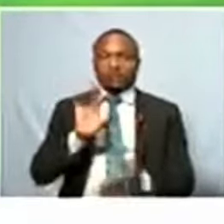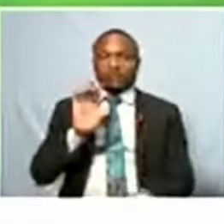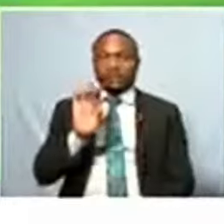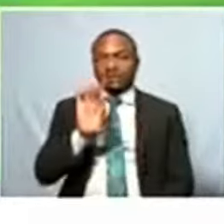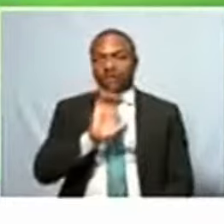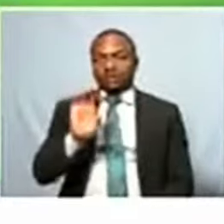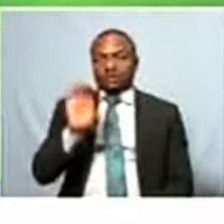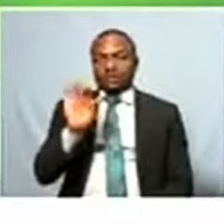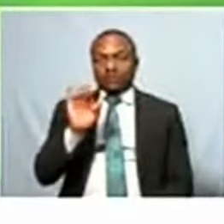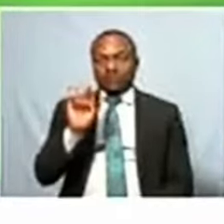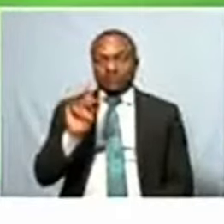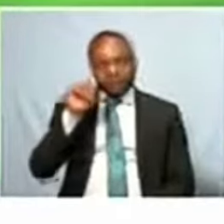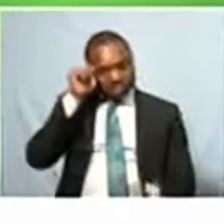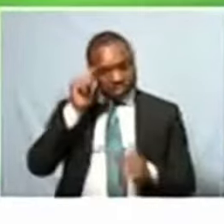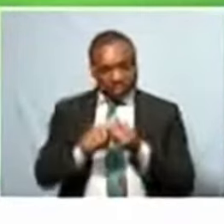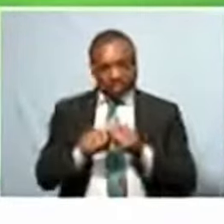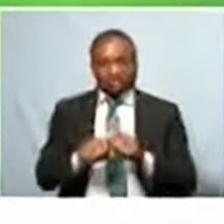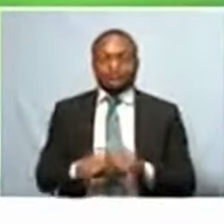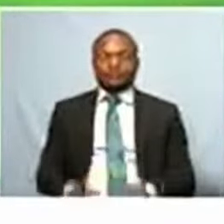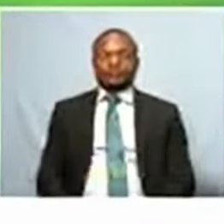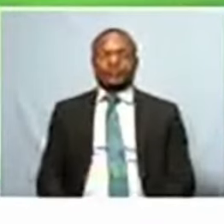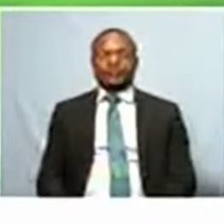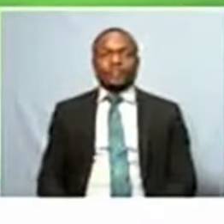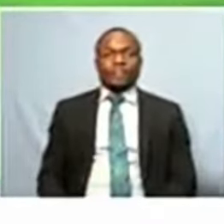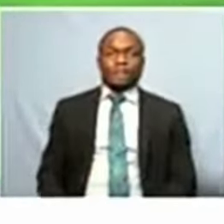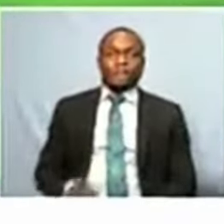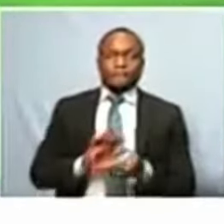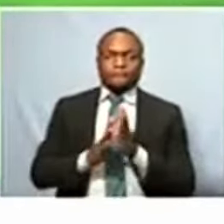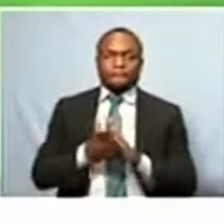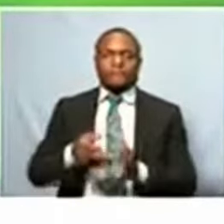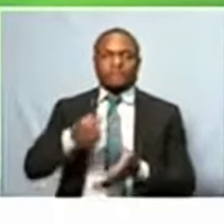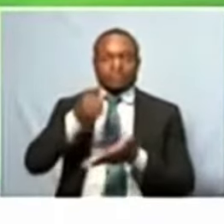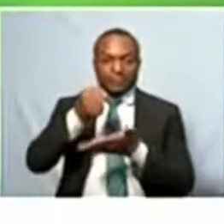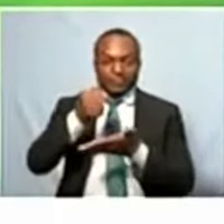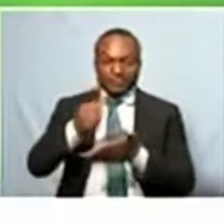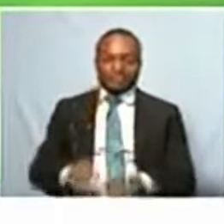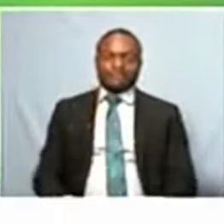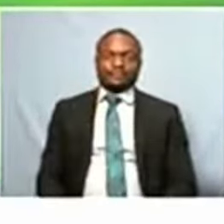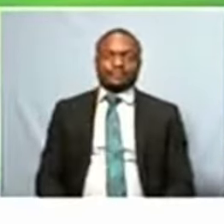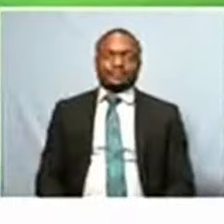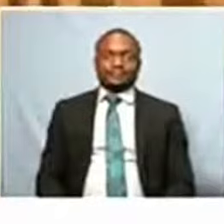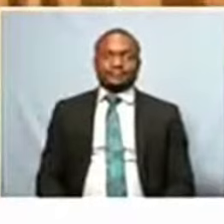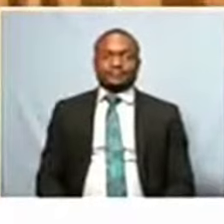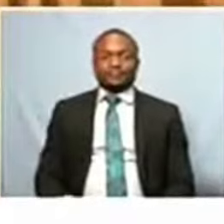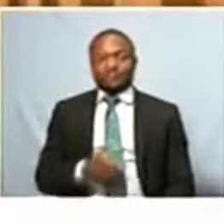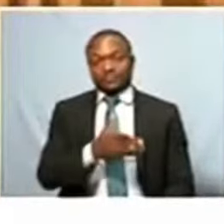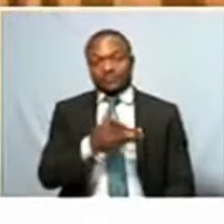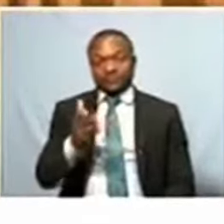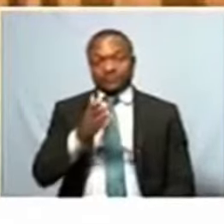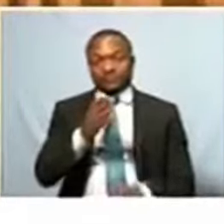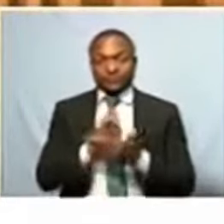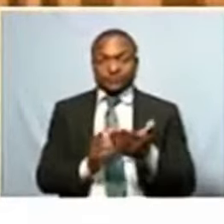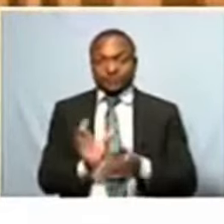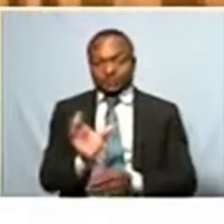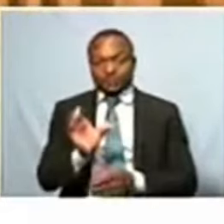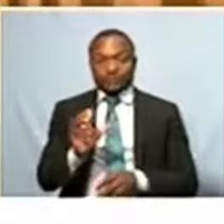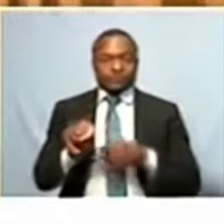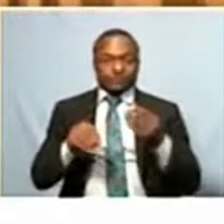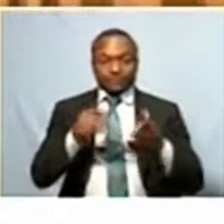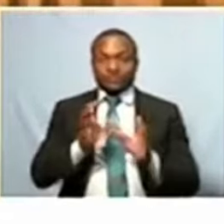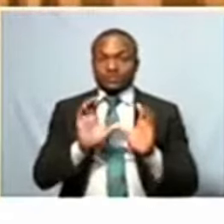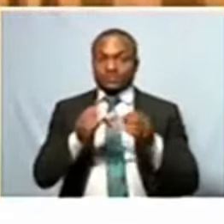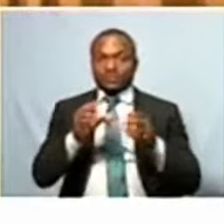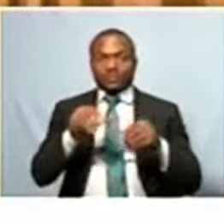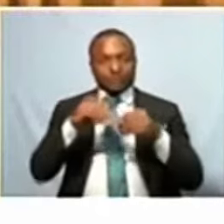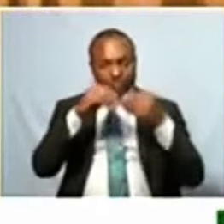97,890,919 kwacha was agreed to stand as part of the estimates. Yes, indeed. So those were the heads of expenditure that the Committee